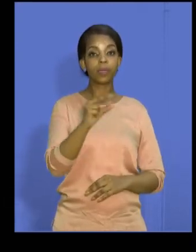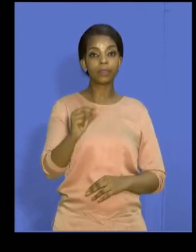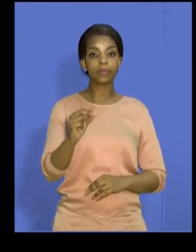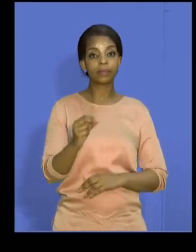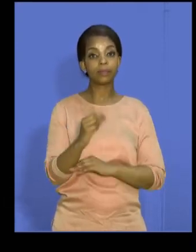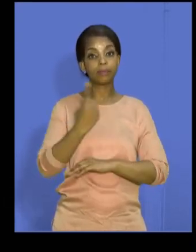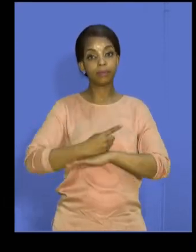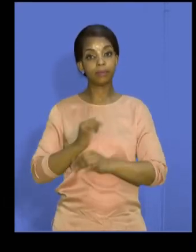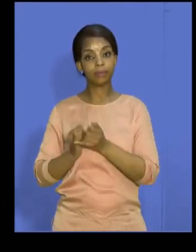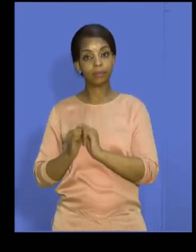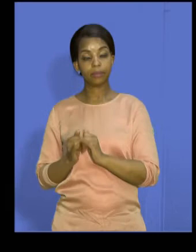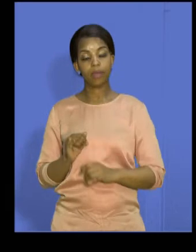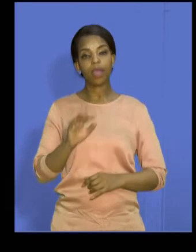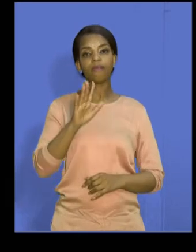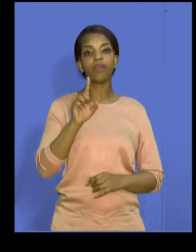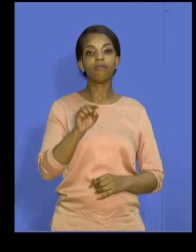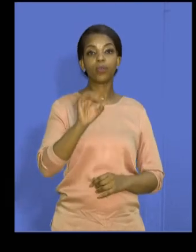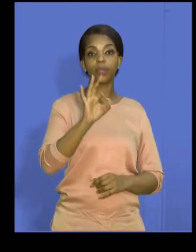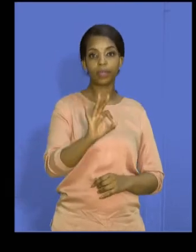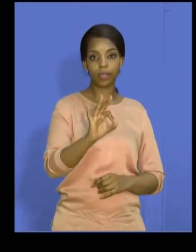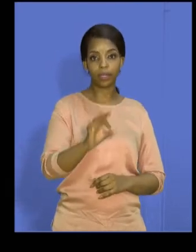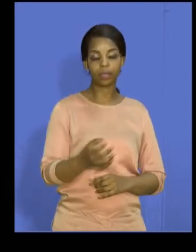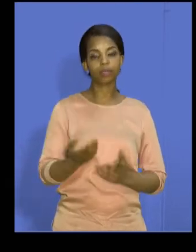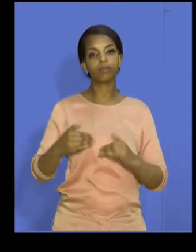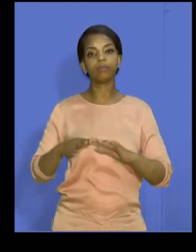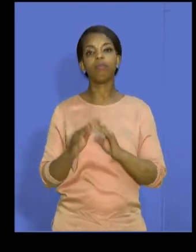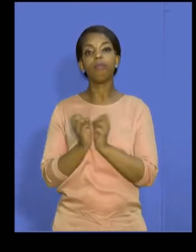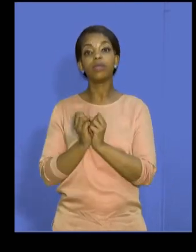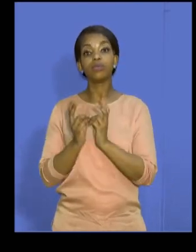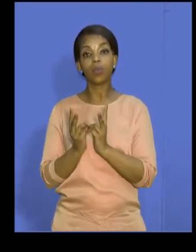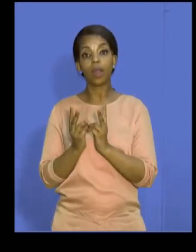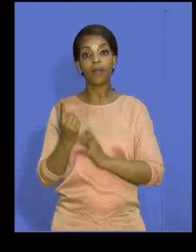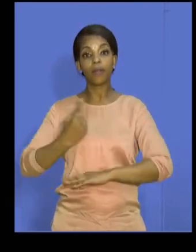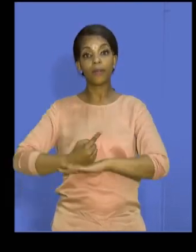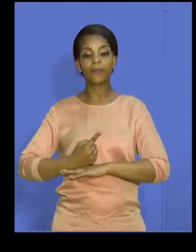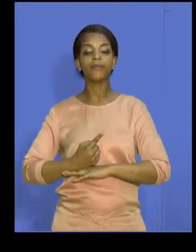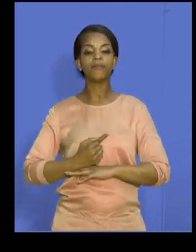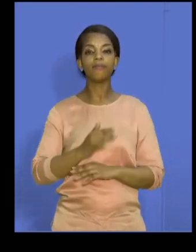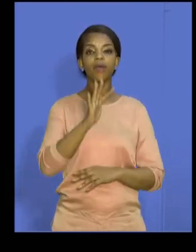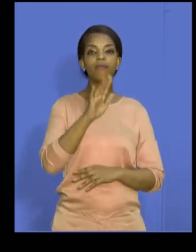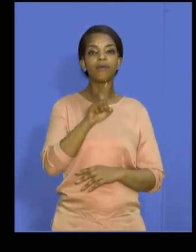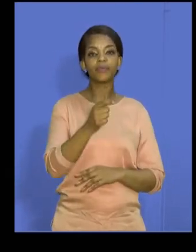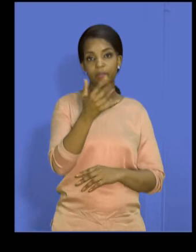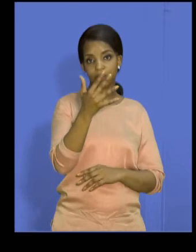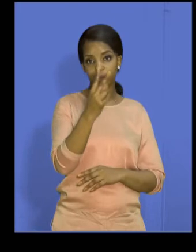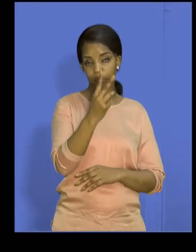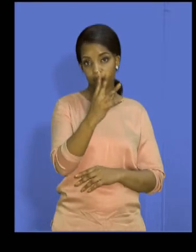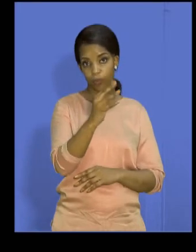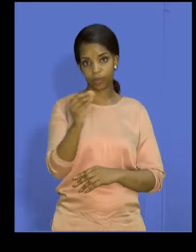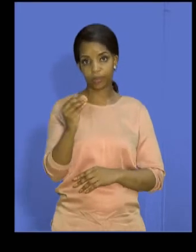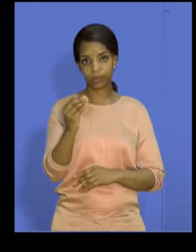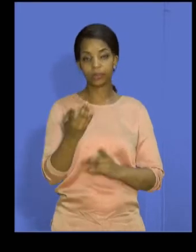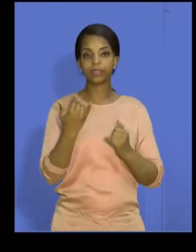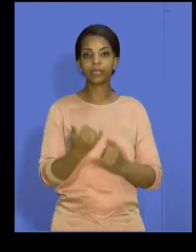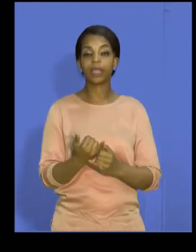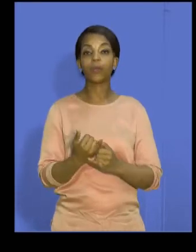and then on day 12, they went to 5.4, right? And if I was to draw a graph, this is how the graph